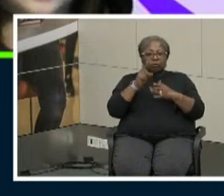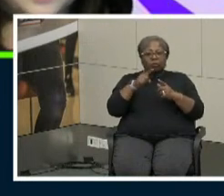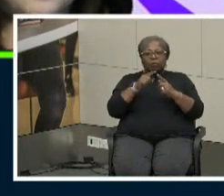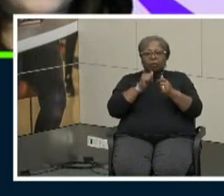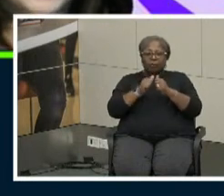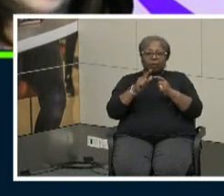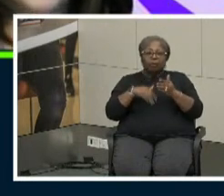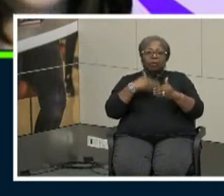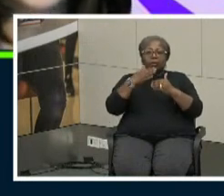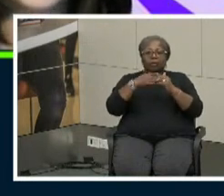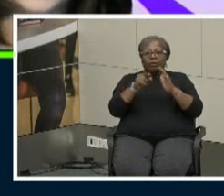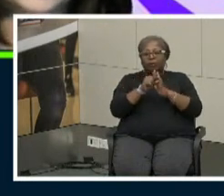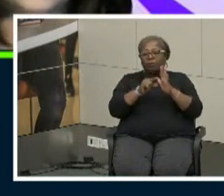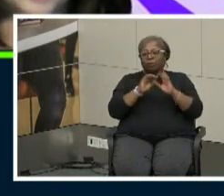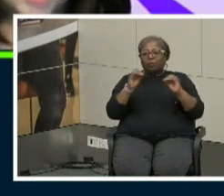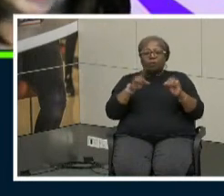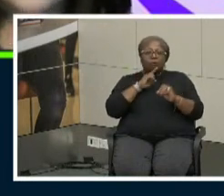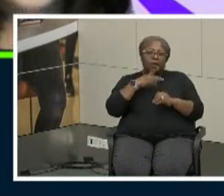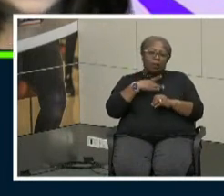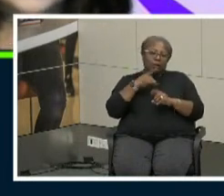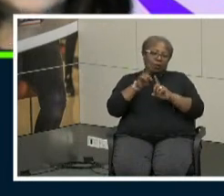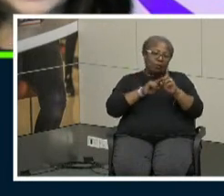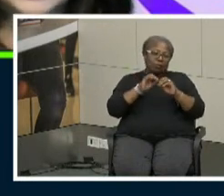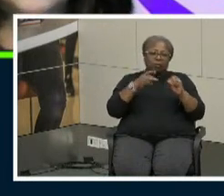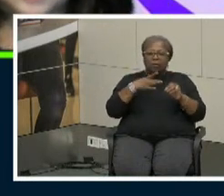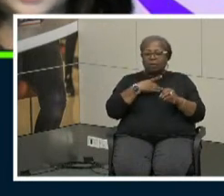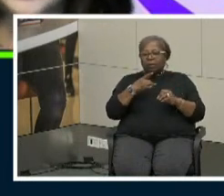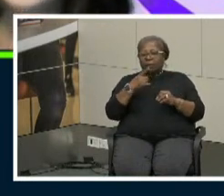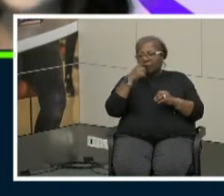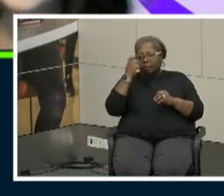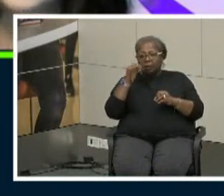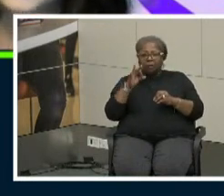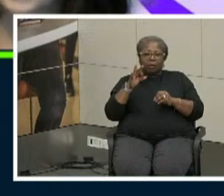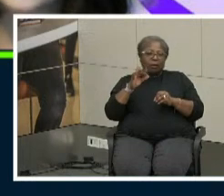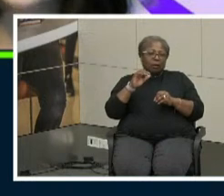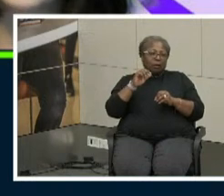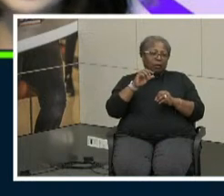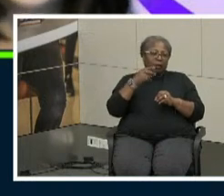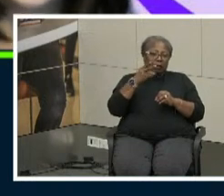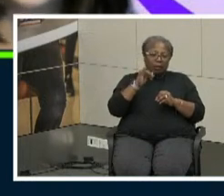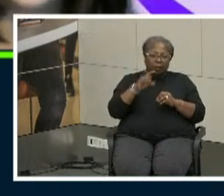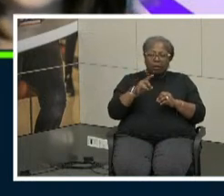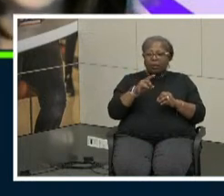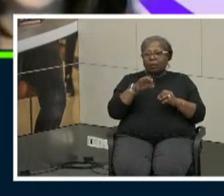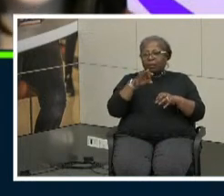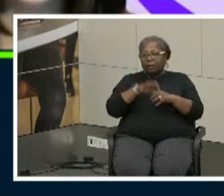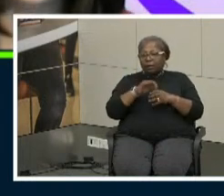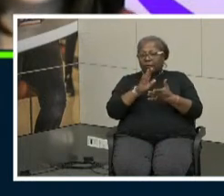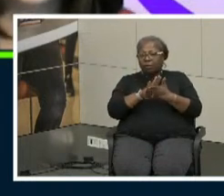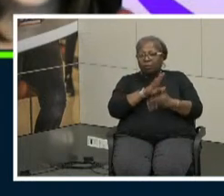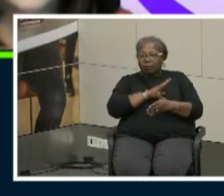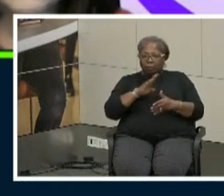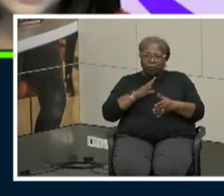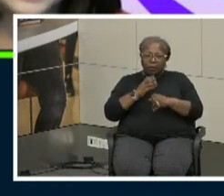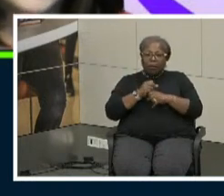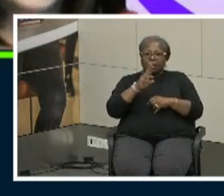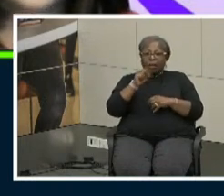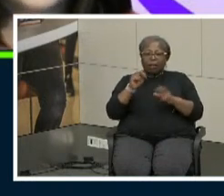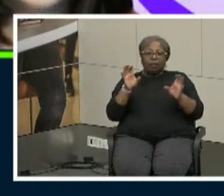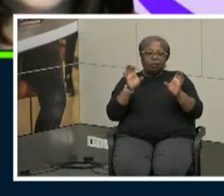to the next grade no one really likes star no one likes to because of star a lost their elected school board and got an